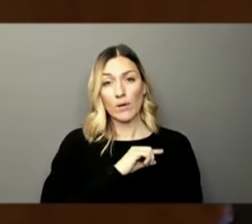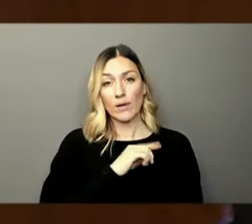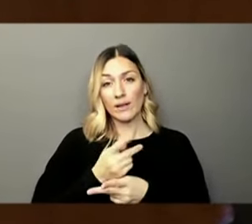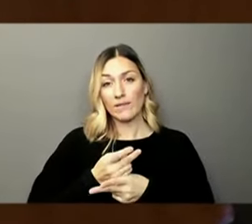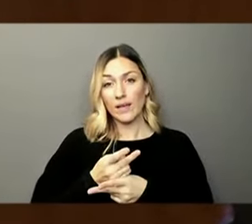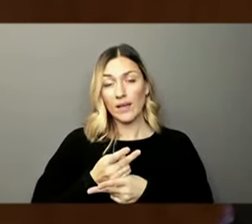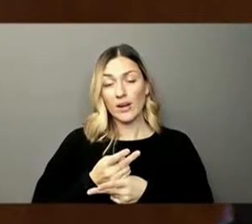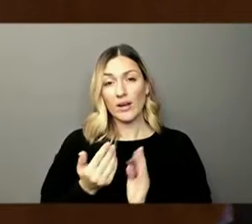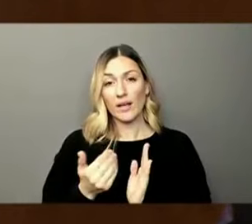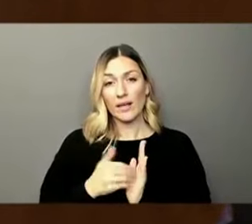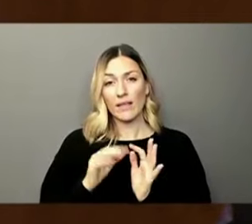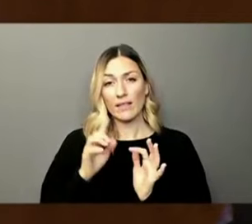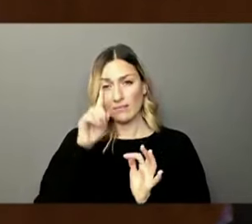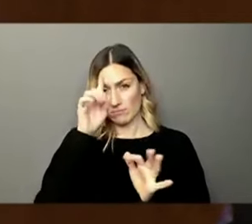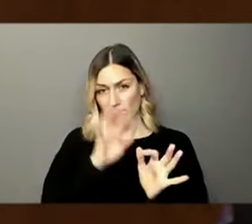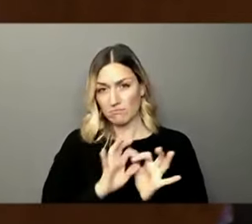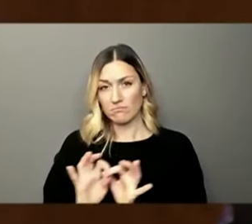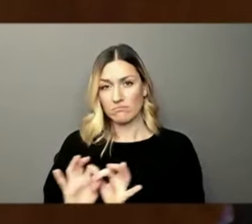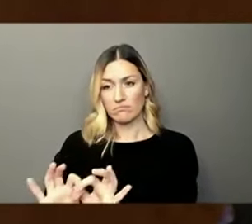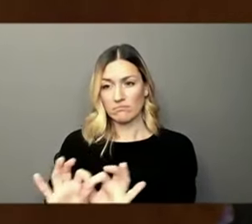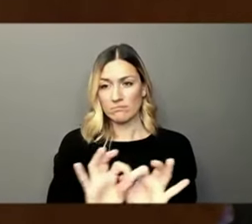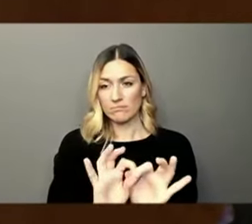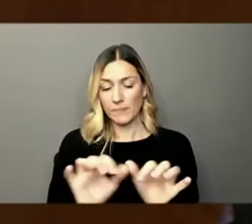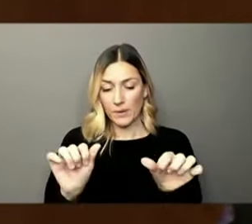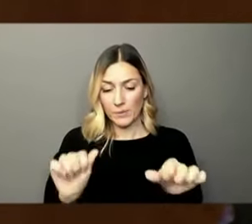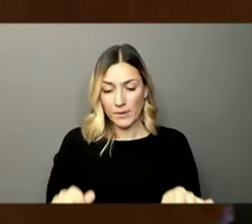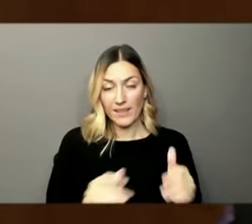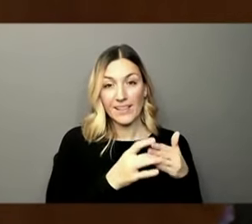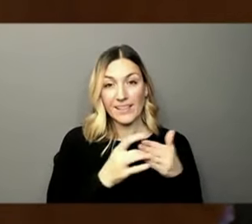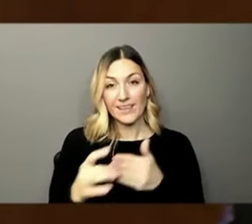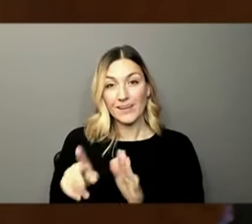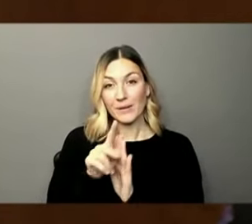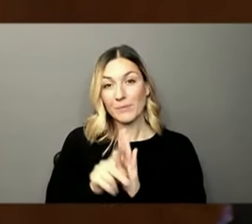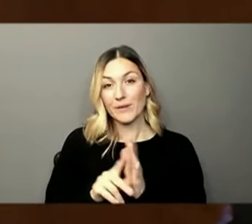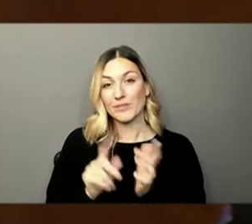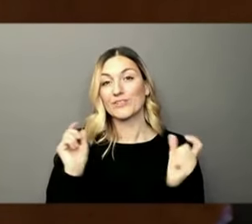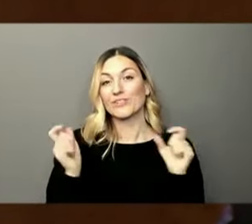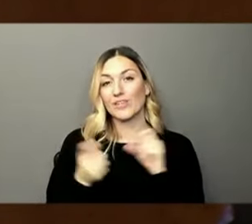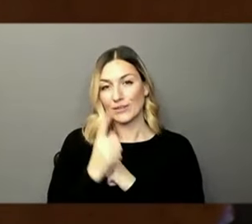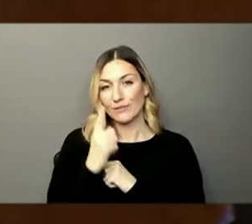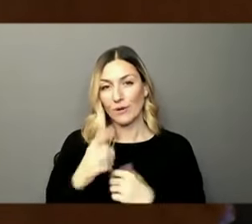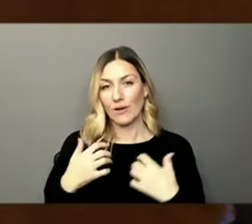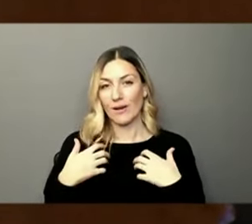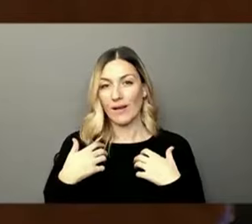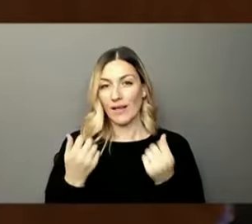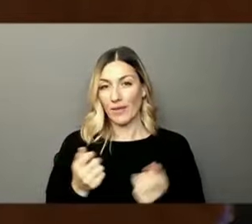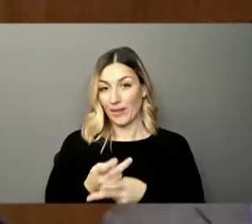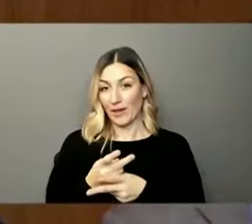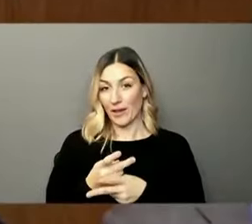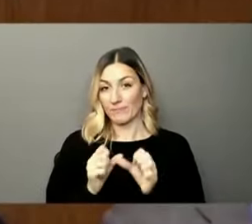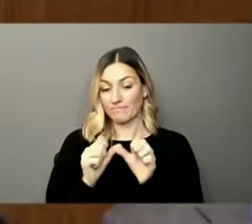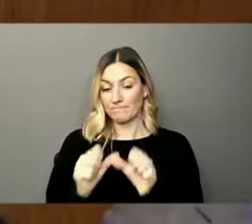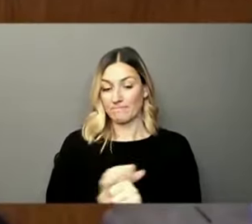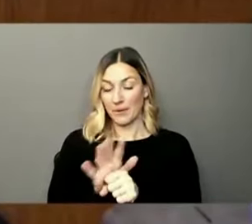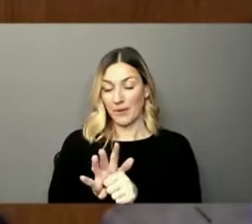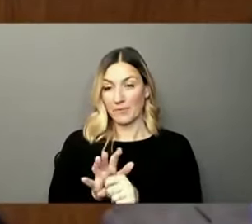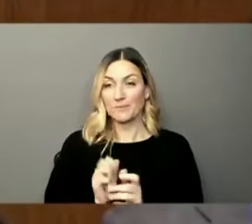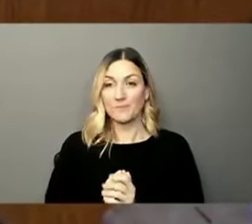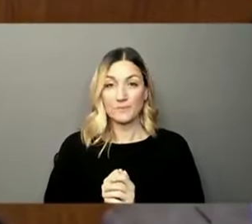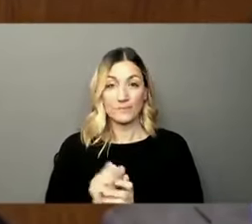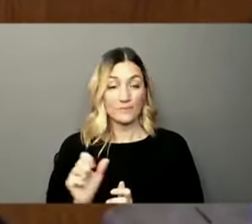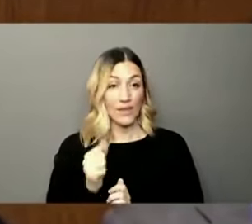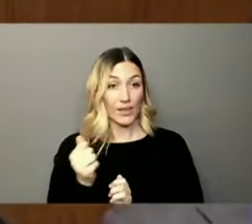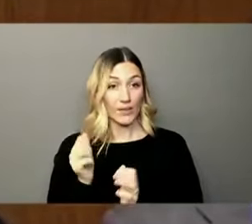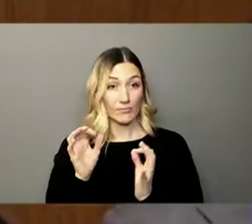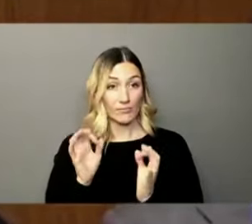that's harmonized so that we can lead policy change on healthcare for long COVID. Right. Does anybody else want to add anything to that